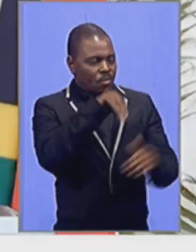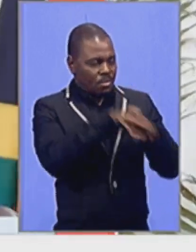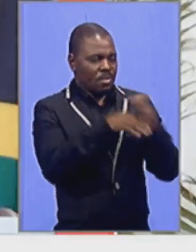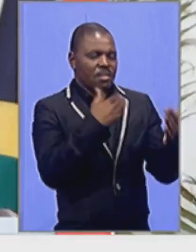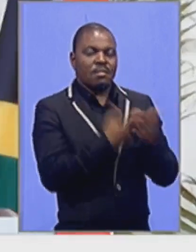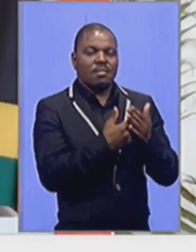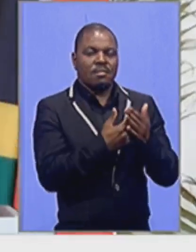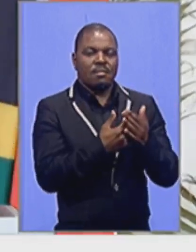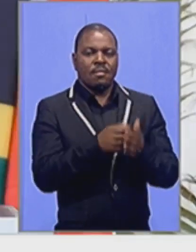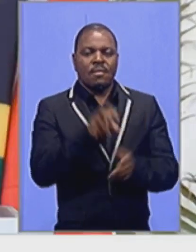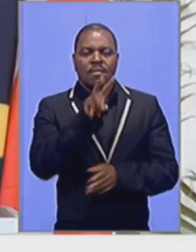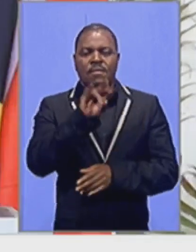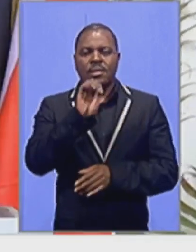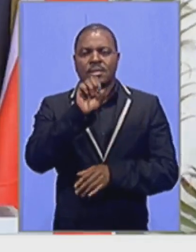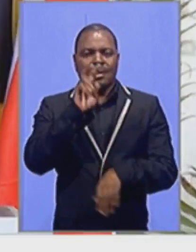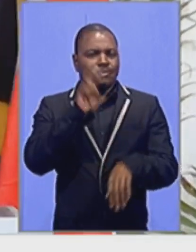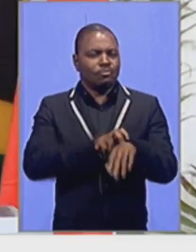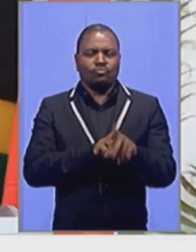a visa-free